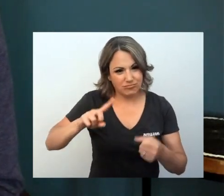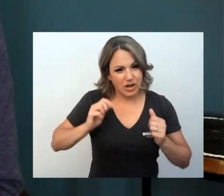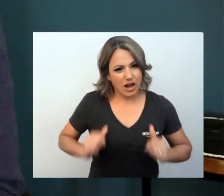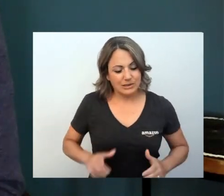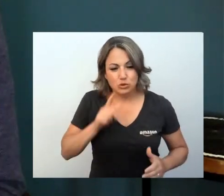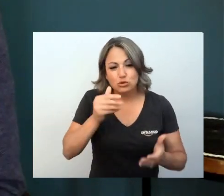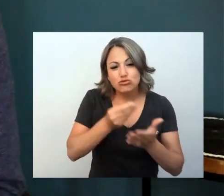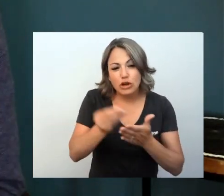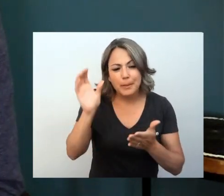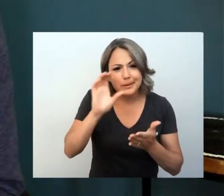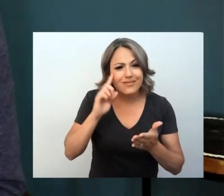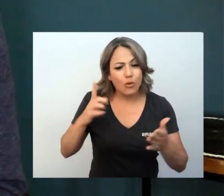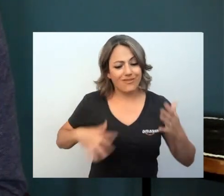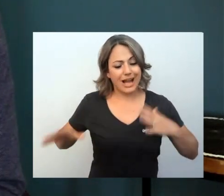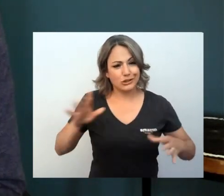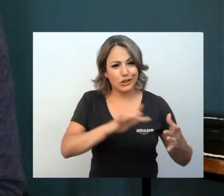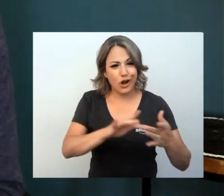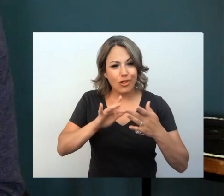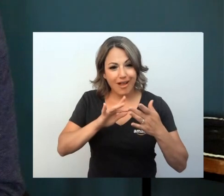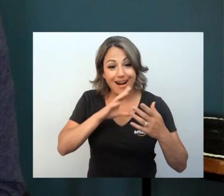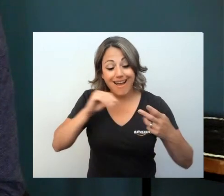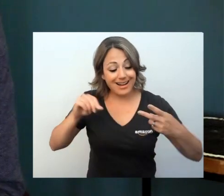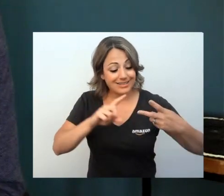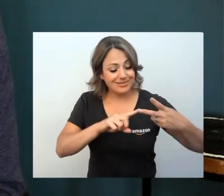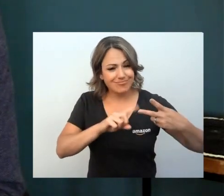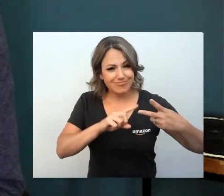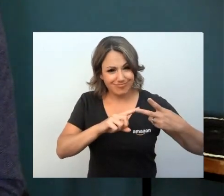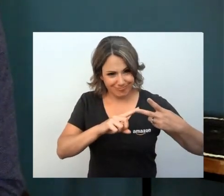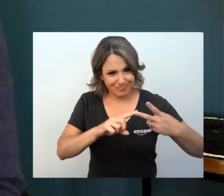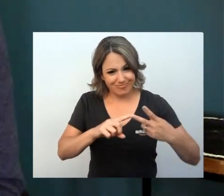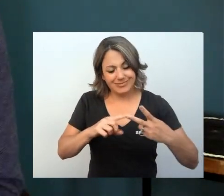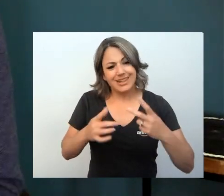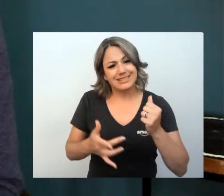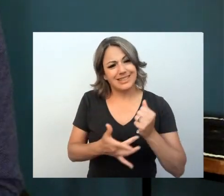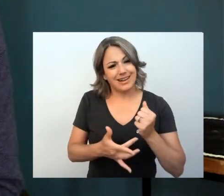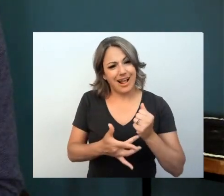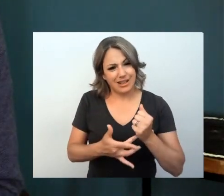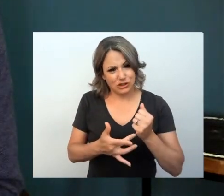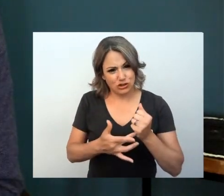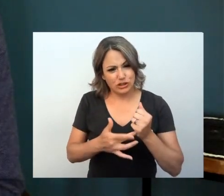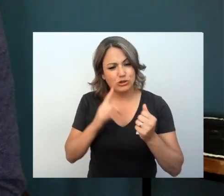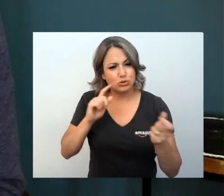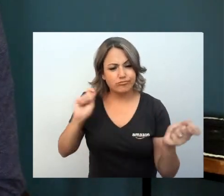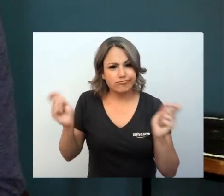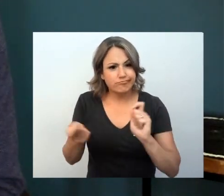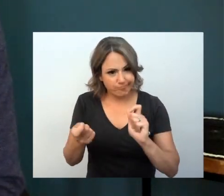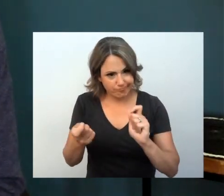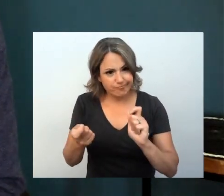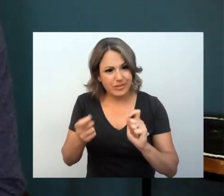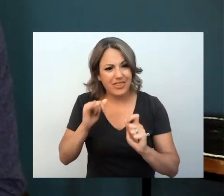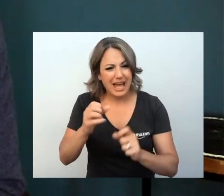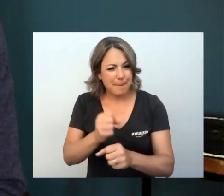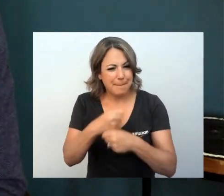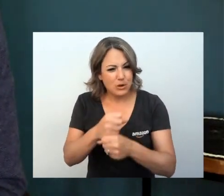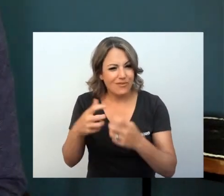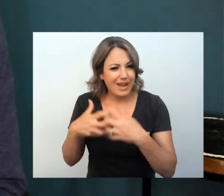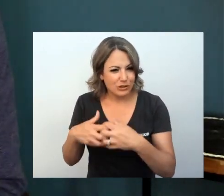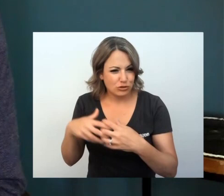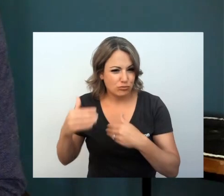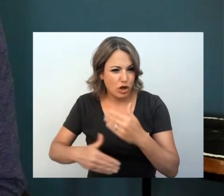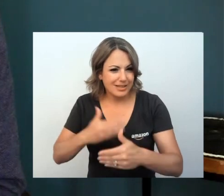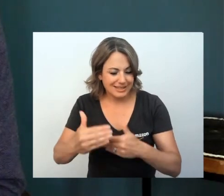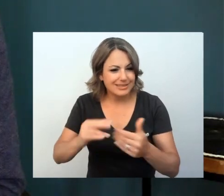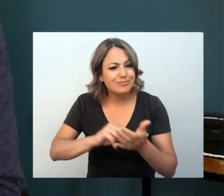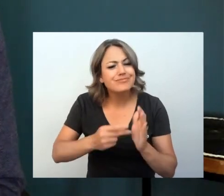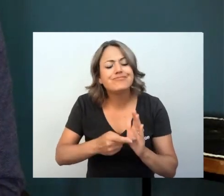fashion online? And number two is, how can we use technology to reinvent the fashion manufacturing process? And the idea is, how do we create